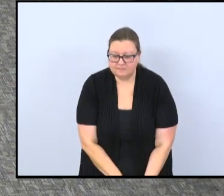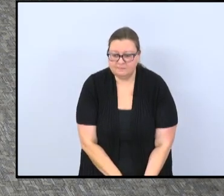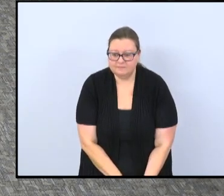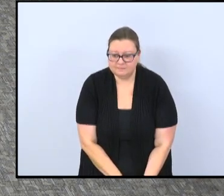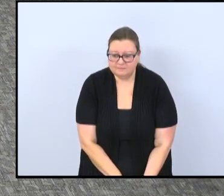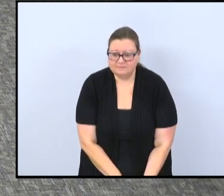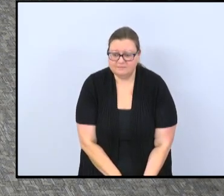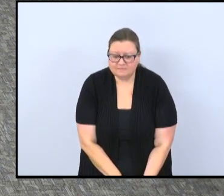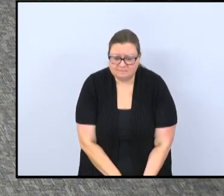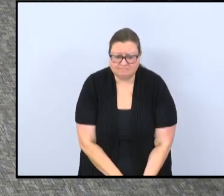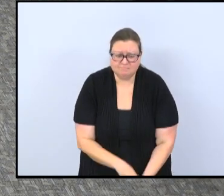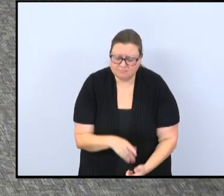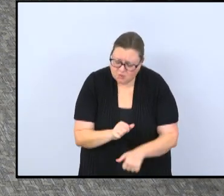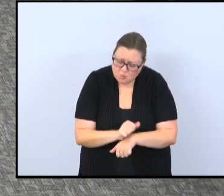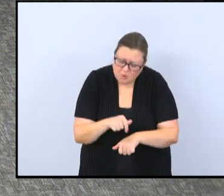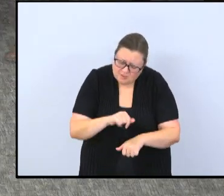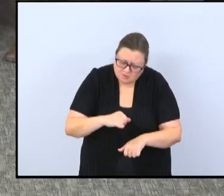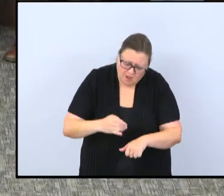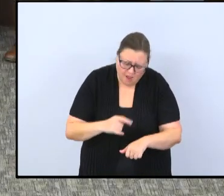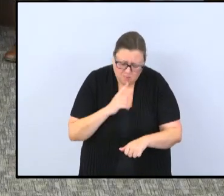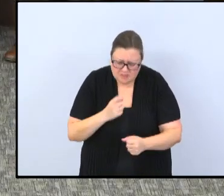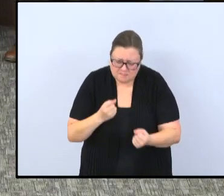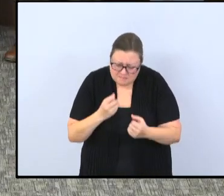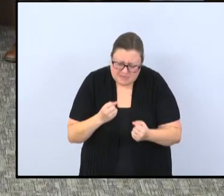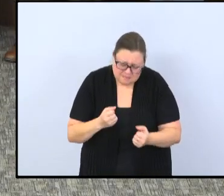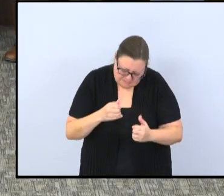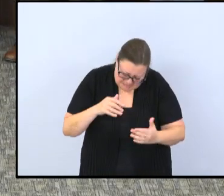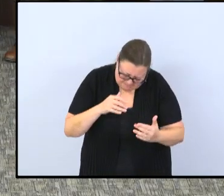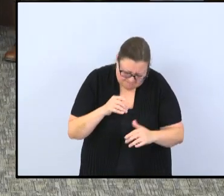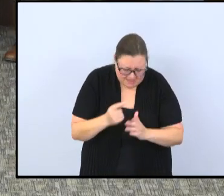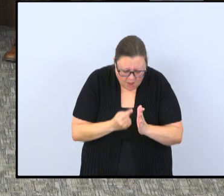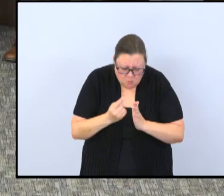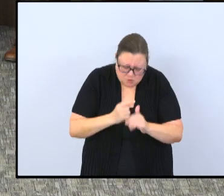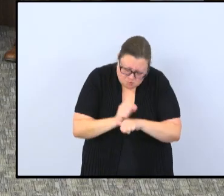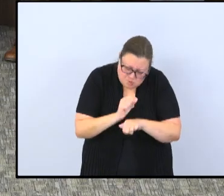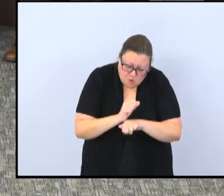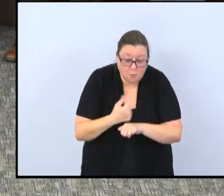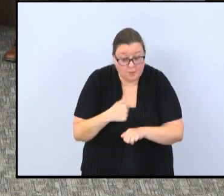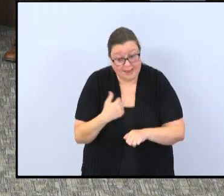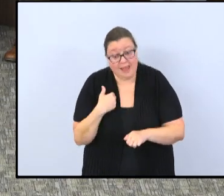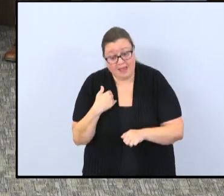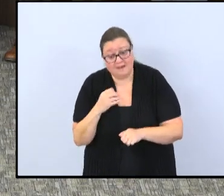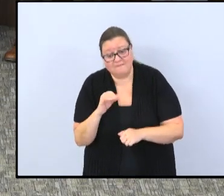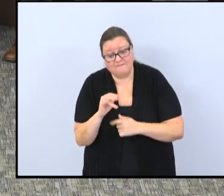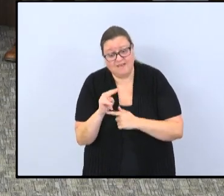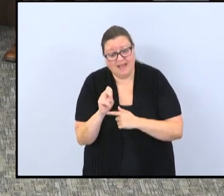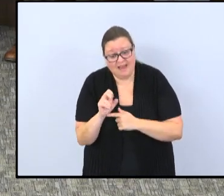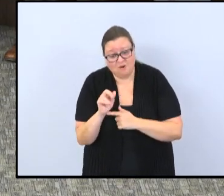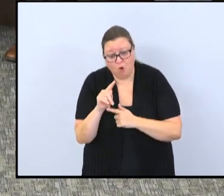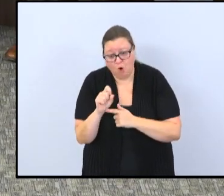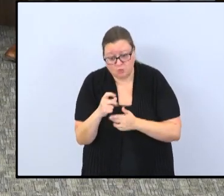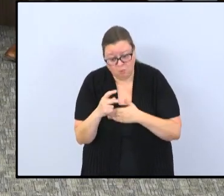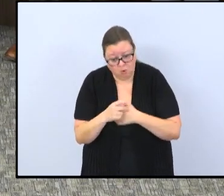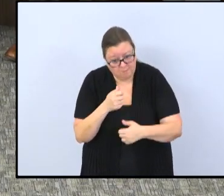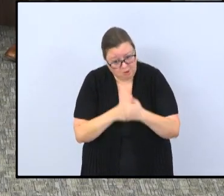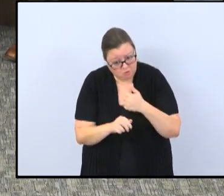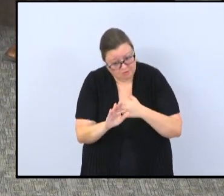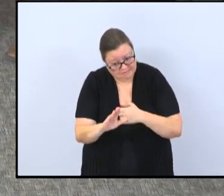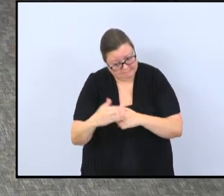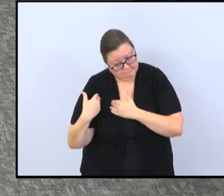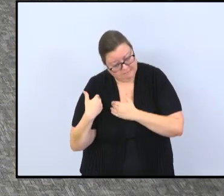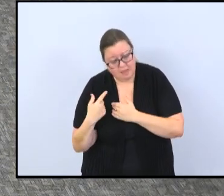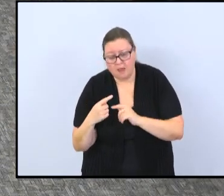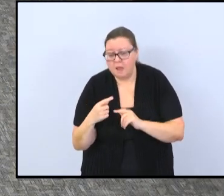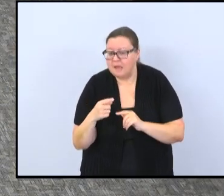It's a lot of hours when you're in this position because we have a huge fine arts program under Mr. Carpenter, and so he is constantly out, but he doesn't rest on